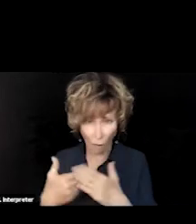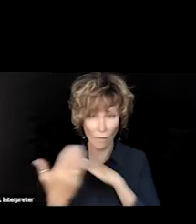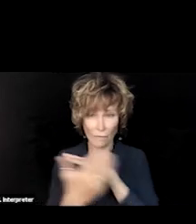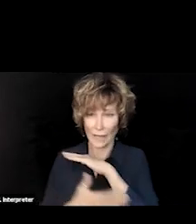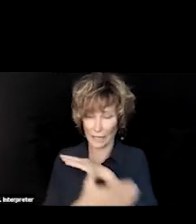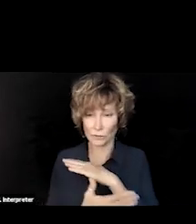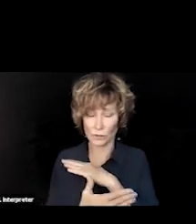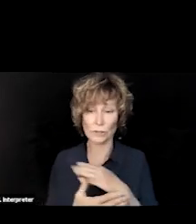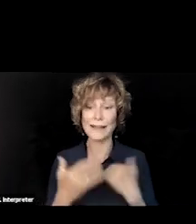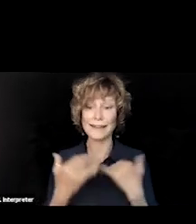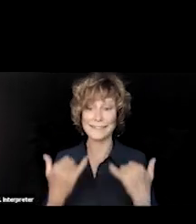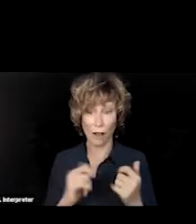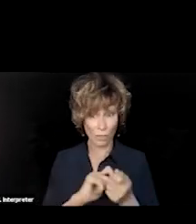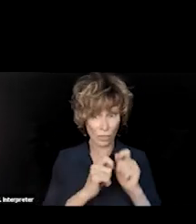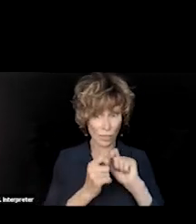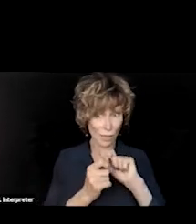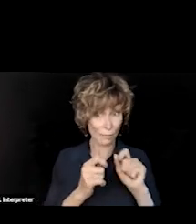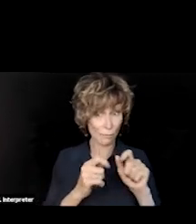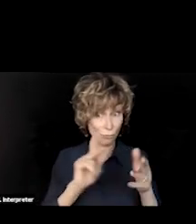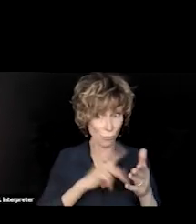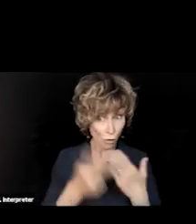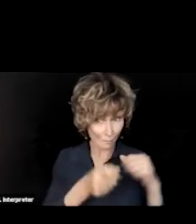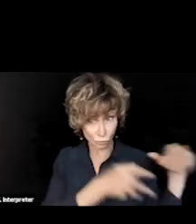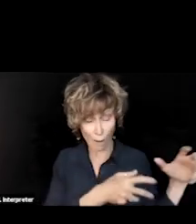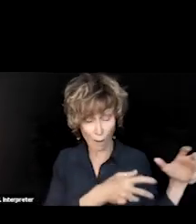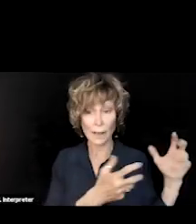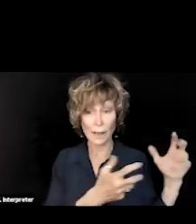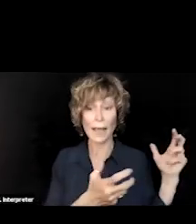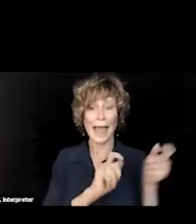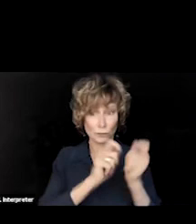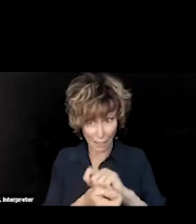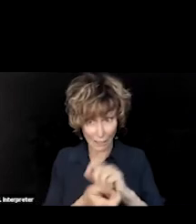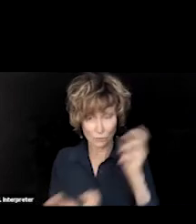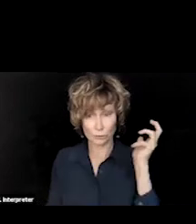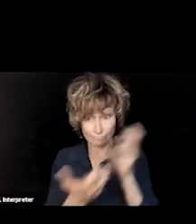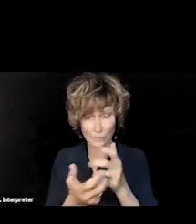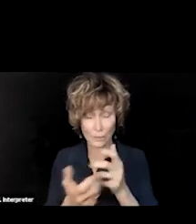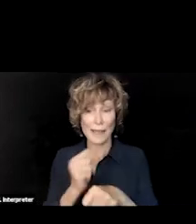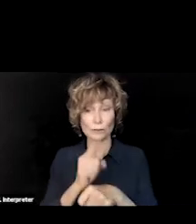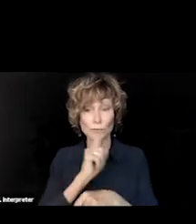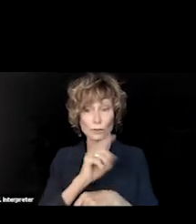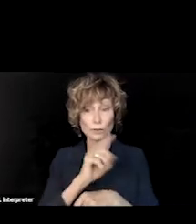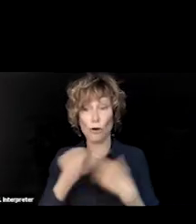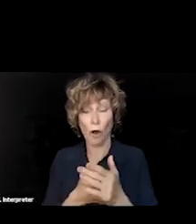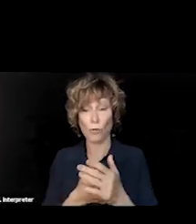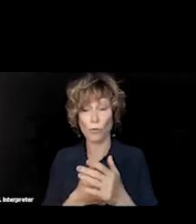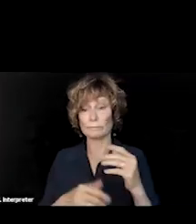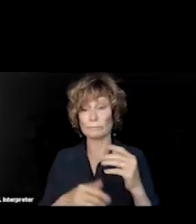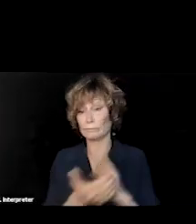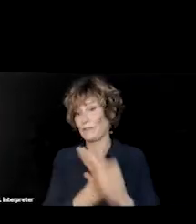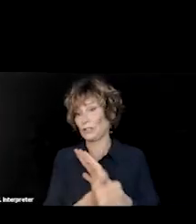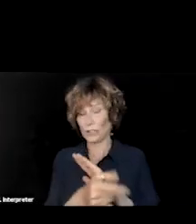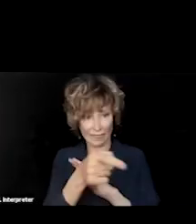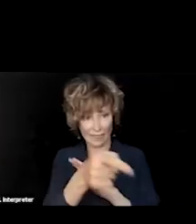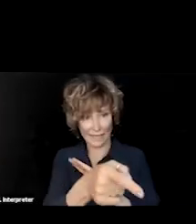their programs to make sure special educators were proficient in these. So there are websites that provide